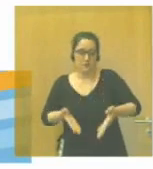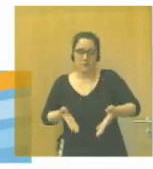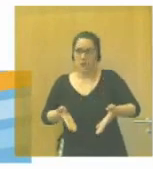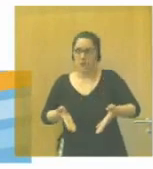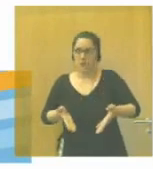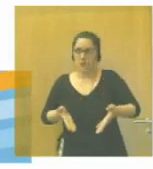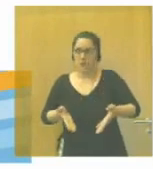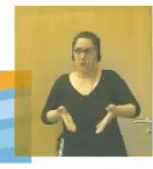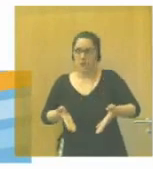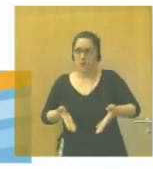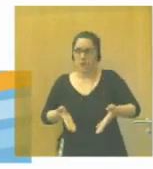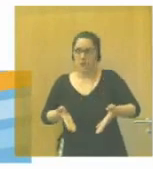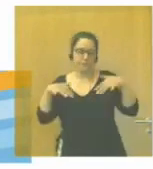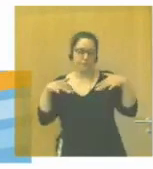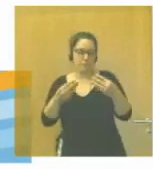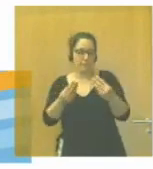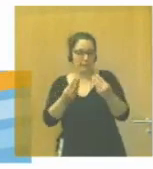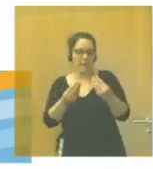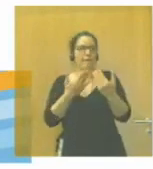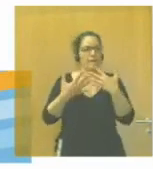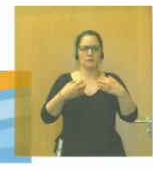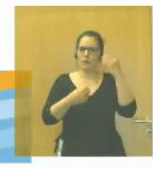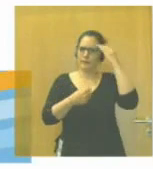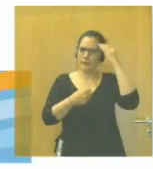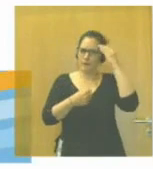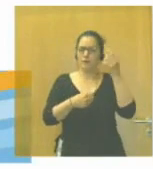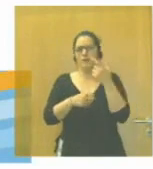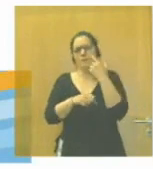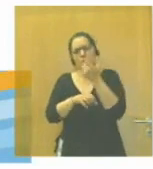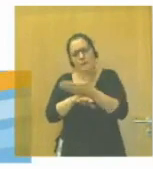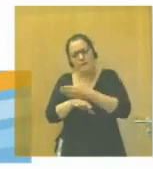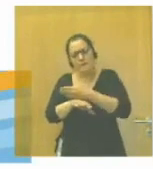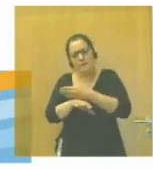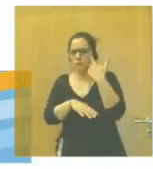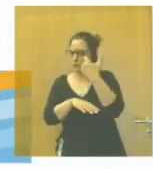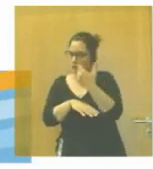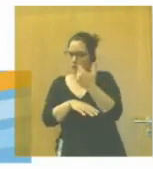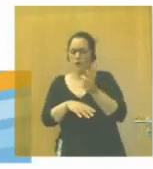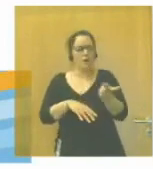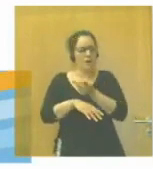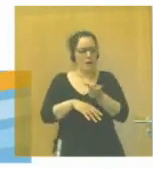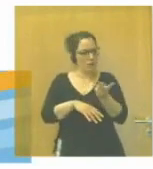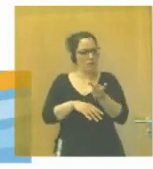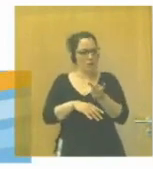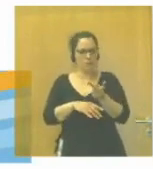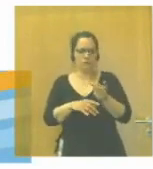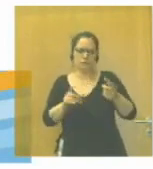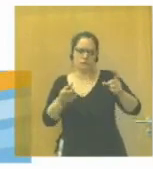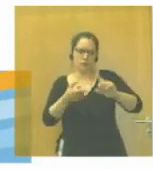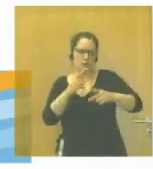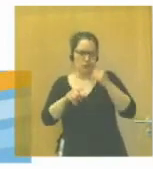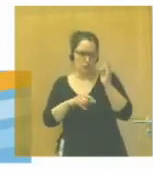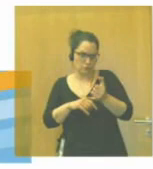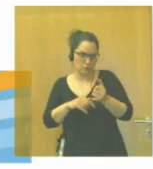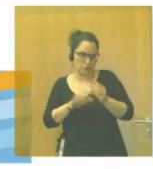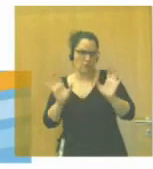they're not exactly one for one. Not everybody who dies by suicide has a mental health diagnosis. In fact, about half the people who die